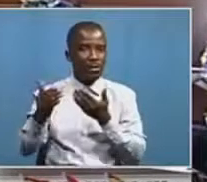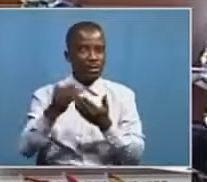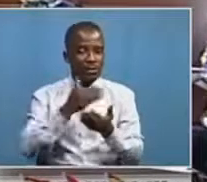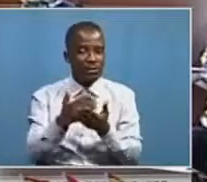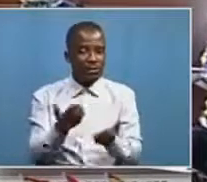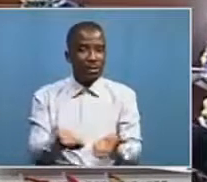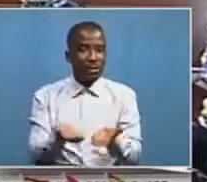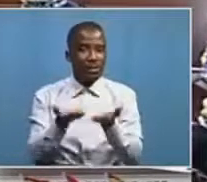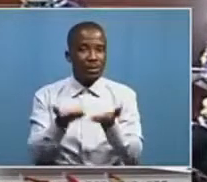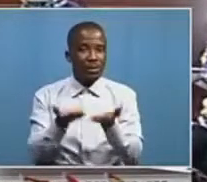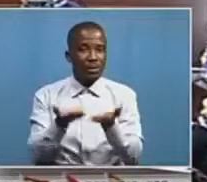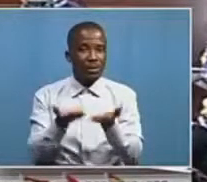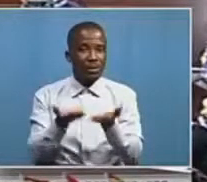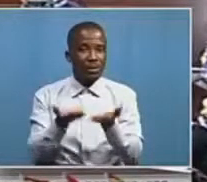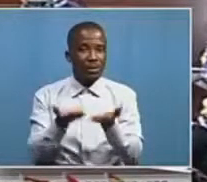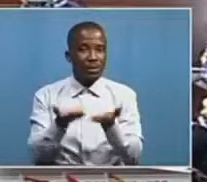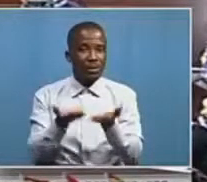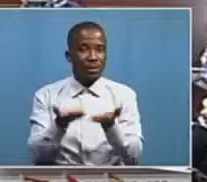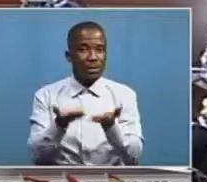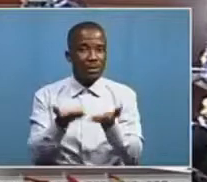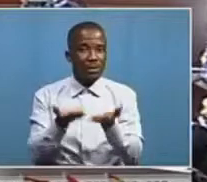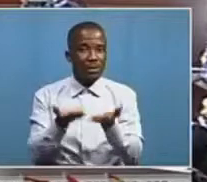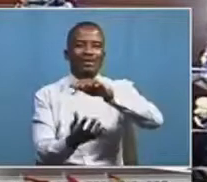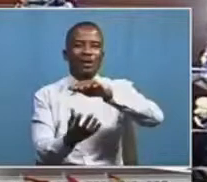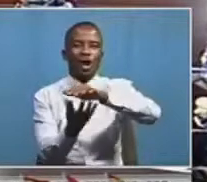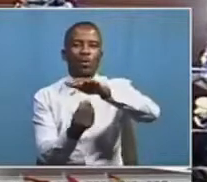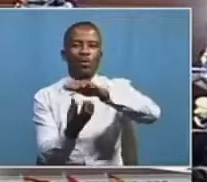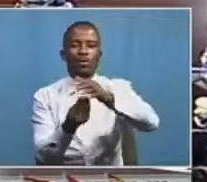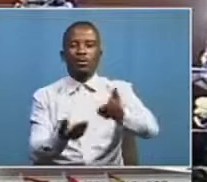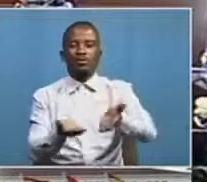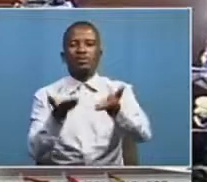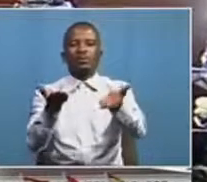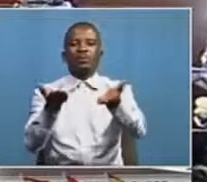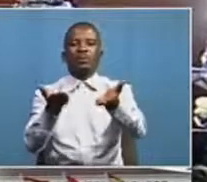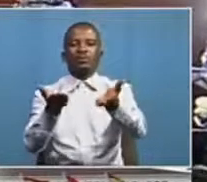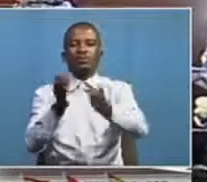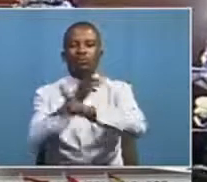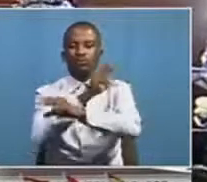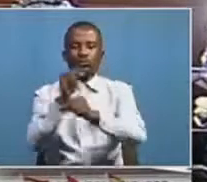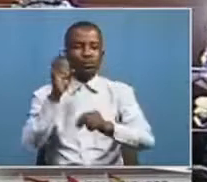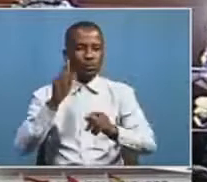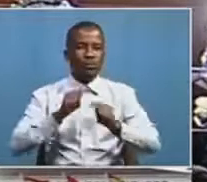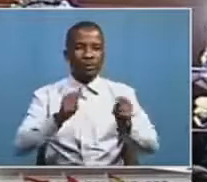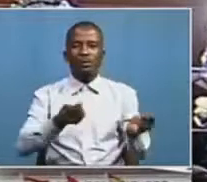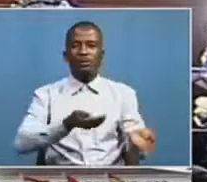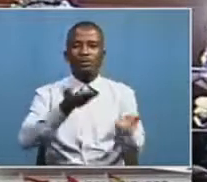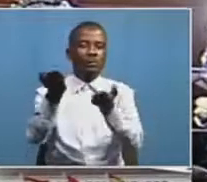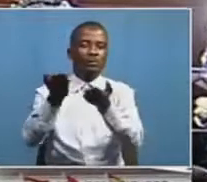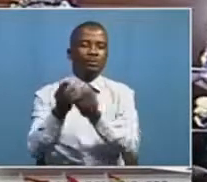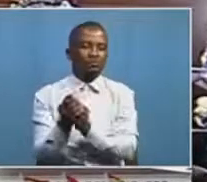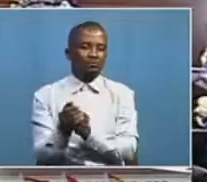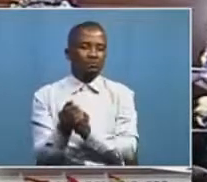tendered were only samples, but no effort was made to submit the rest if indeed they existed.